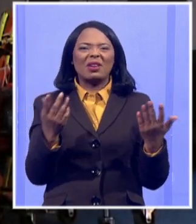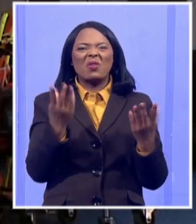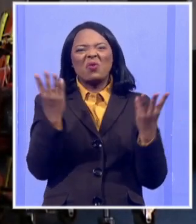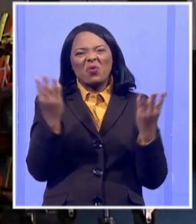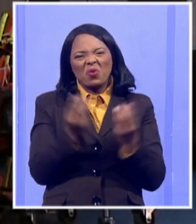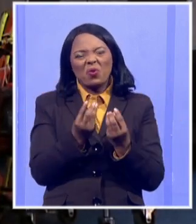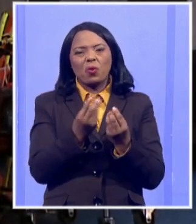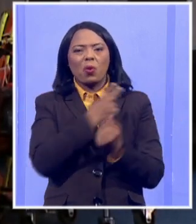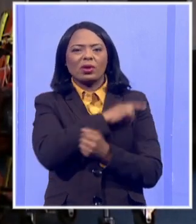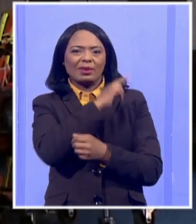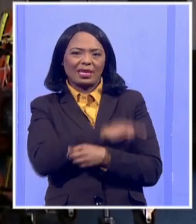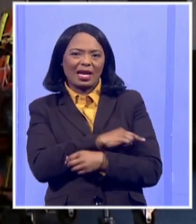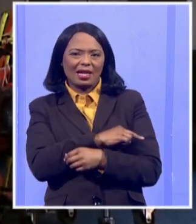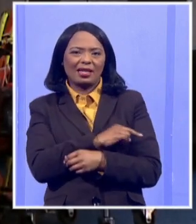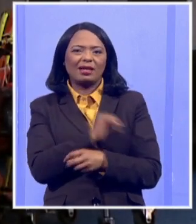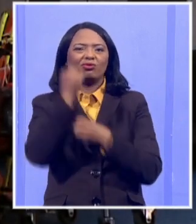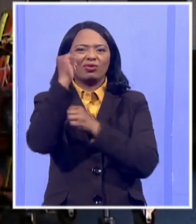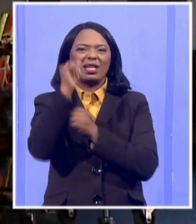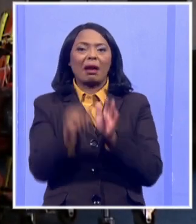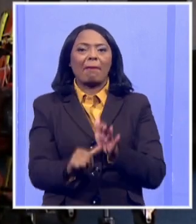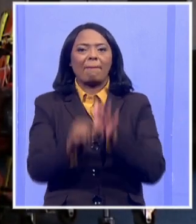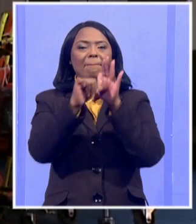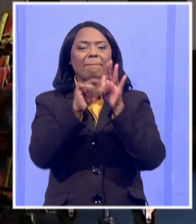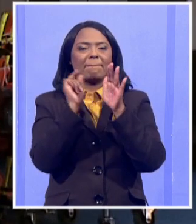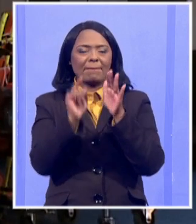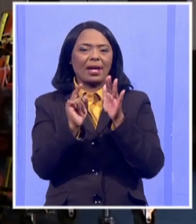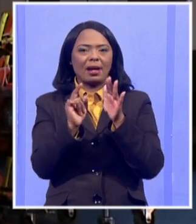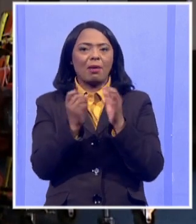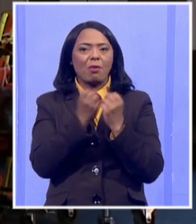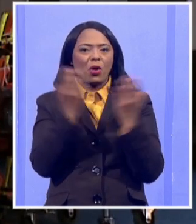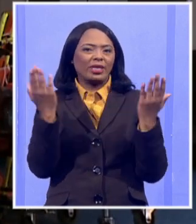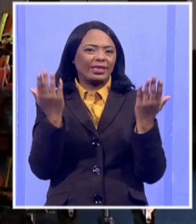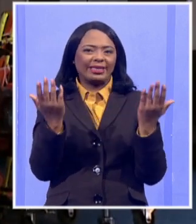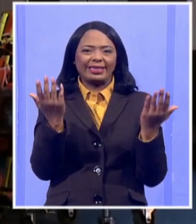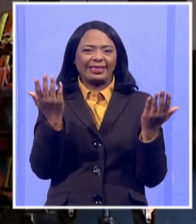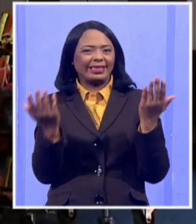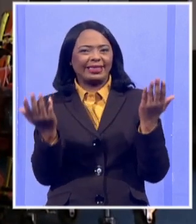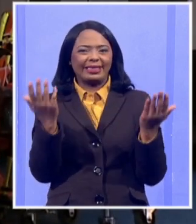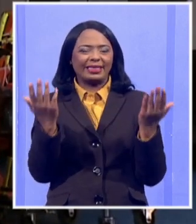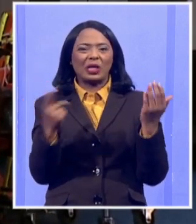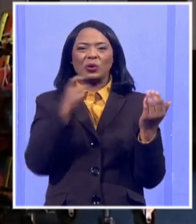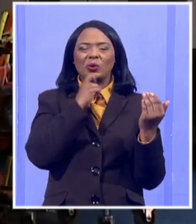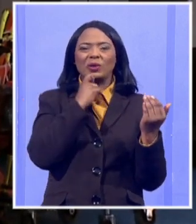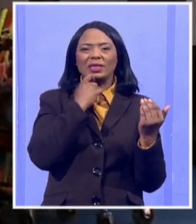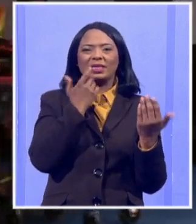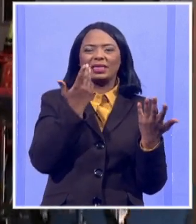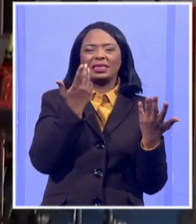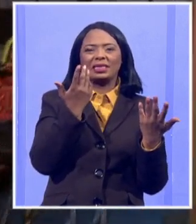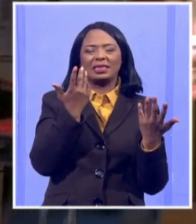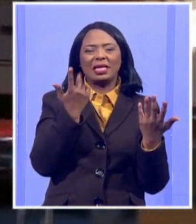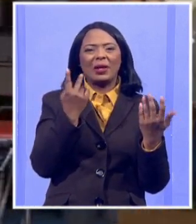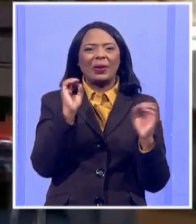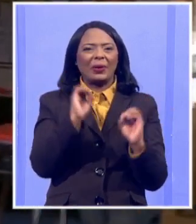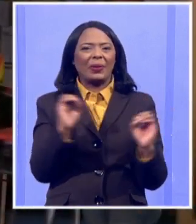hospitals in South Africa that are not being used because basically